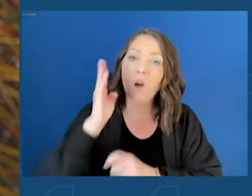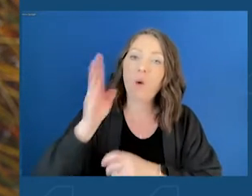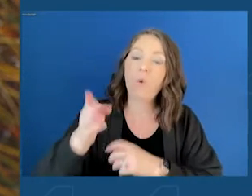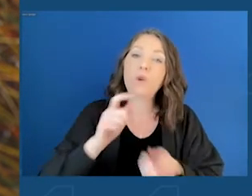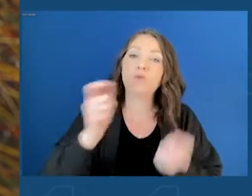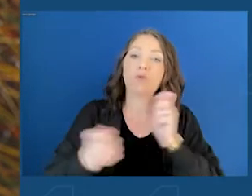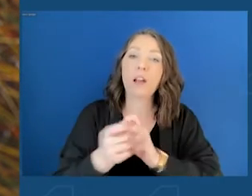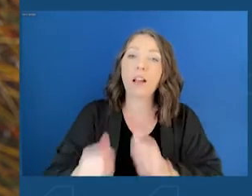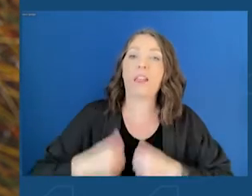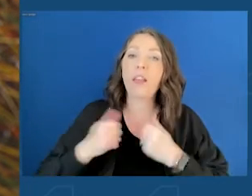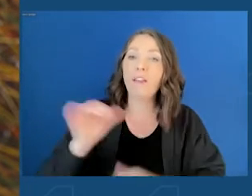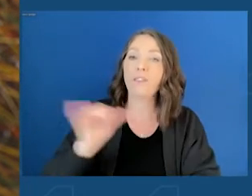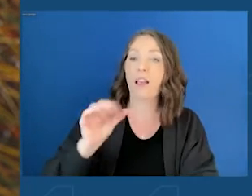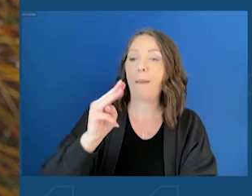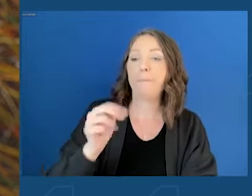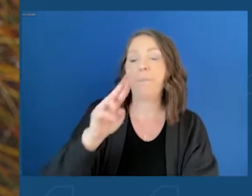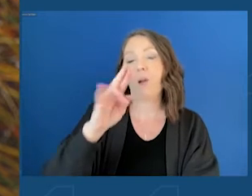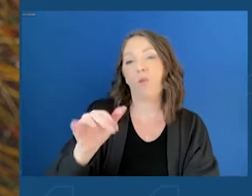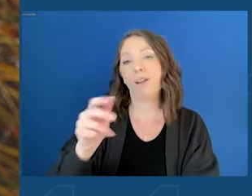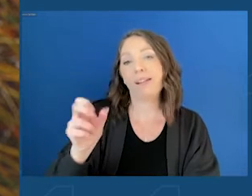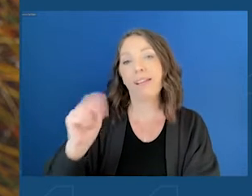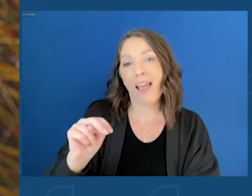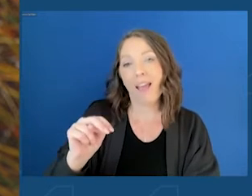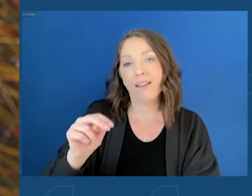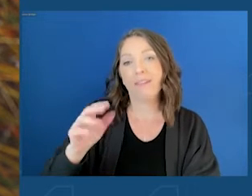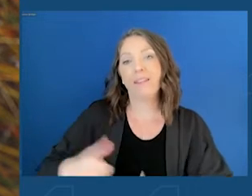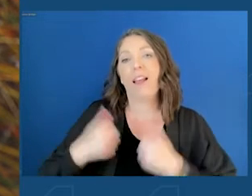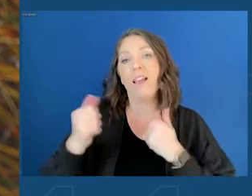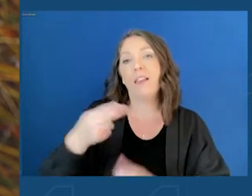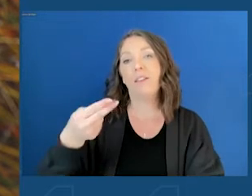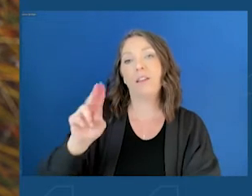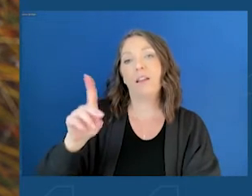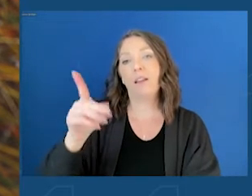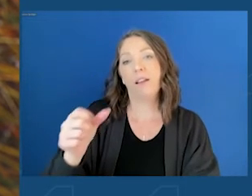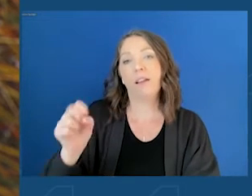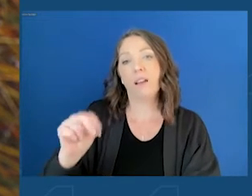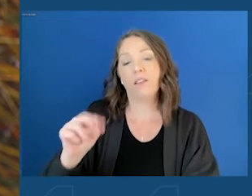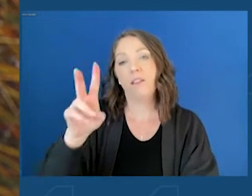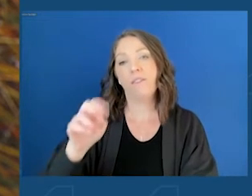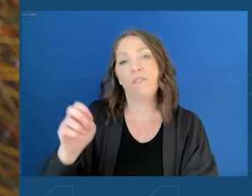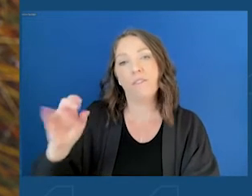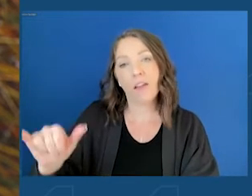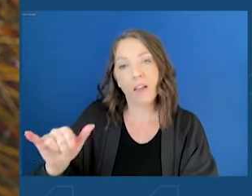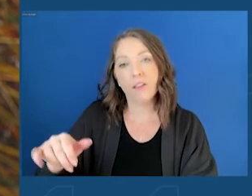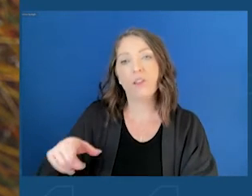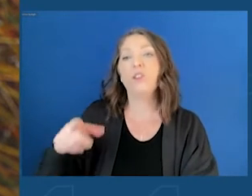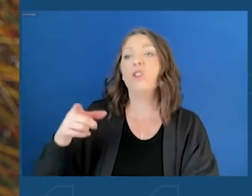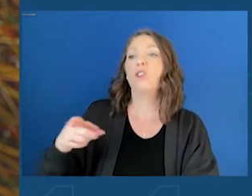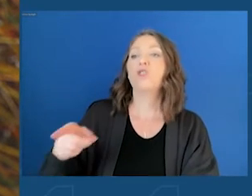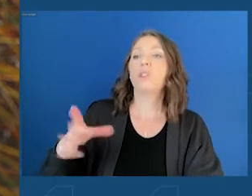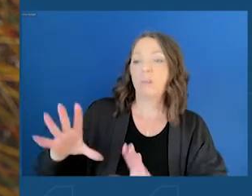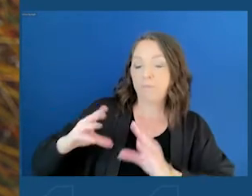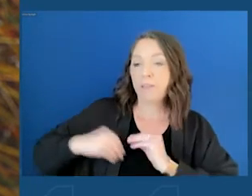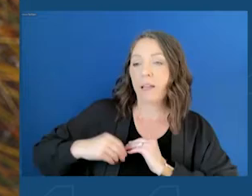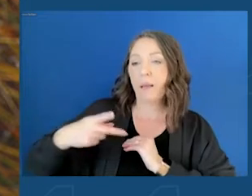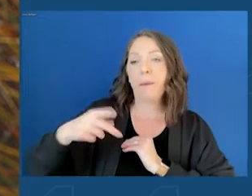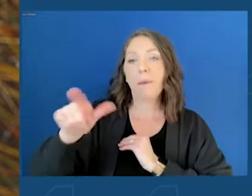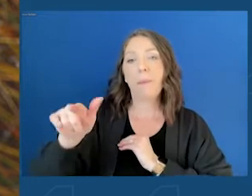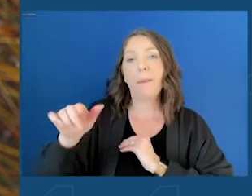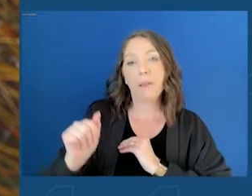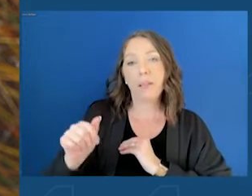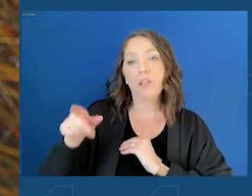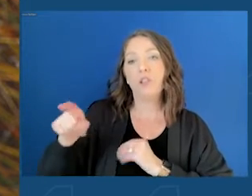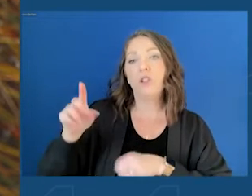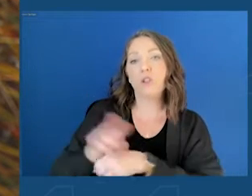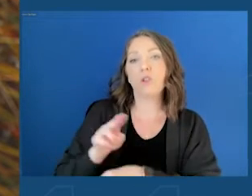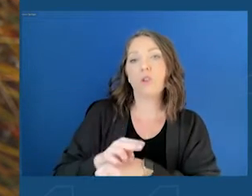lives in the Hudson Valley. She's a survivor of domestic violence that took a plea after she used her husband's credit card in